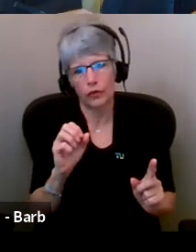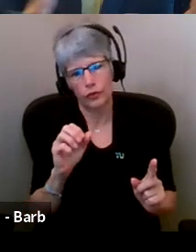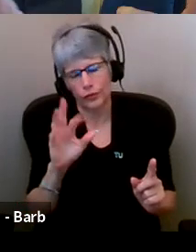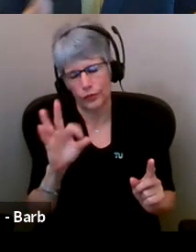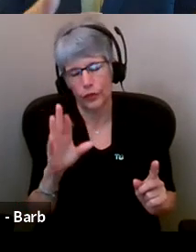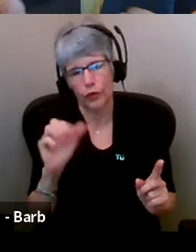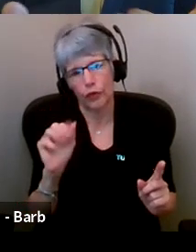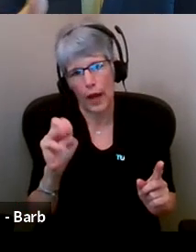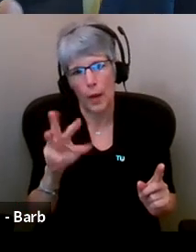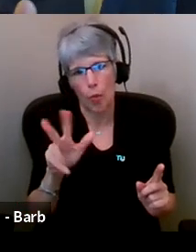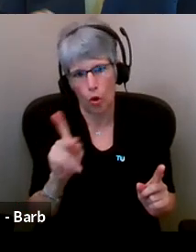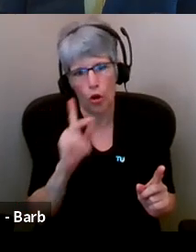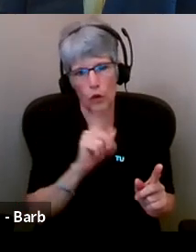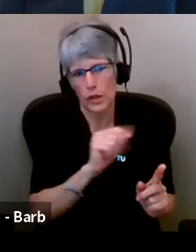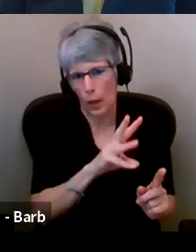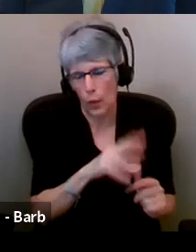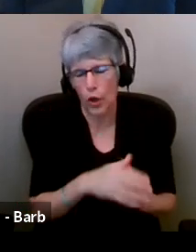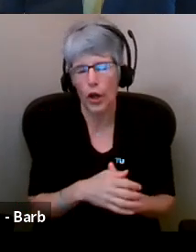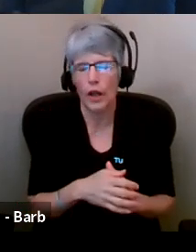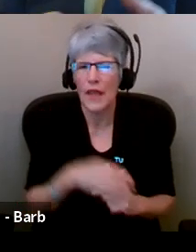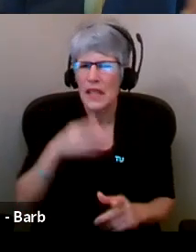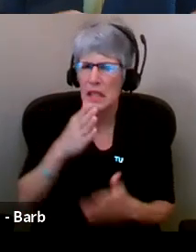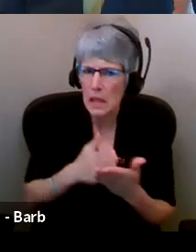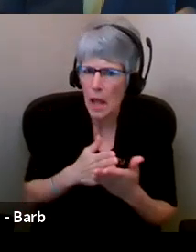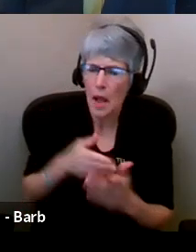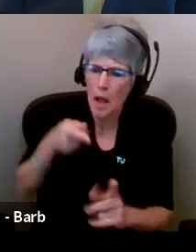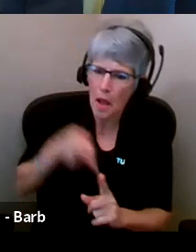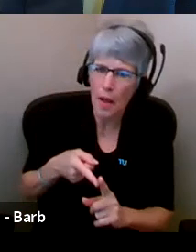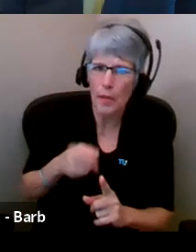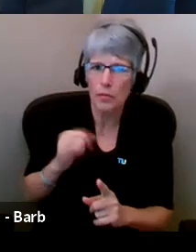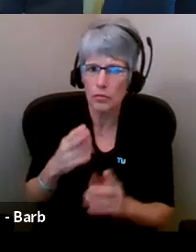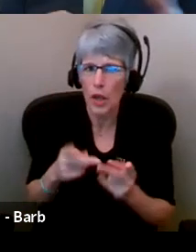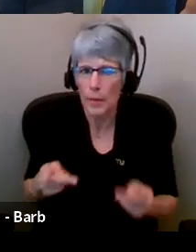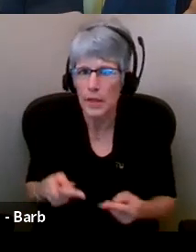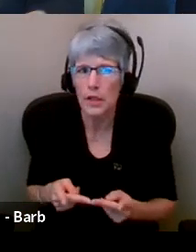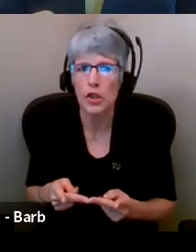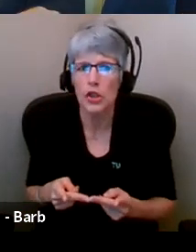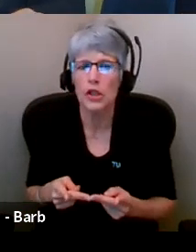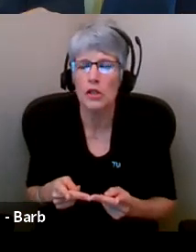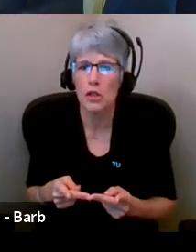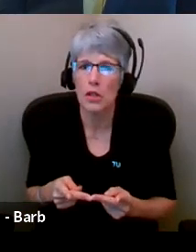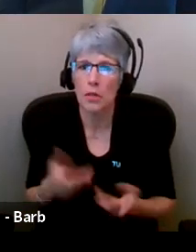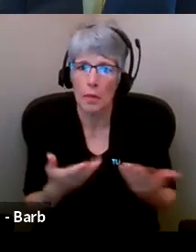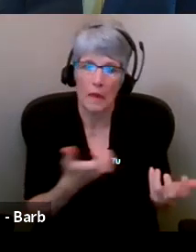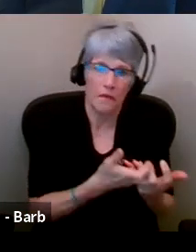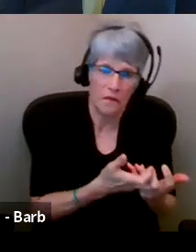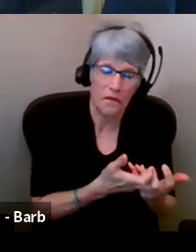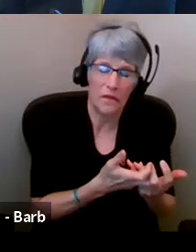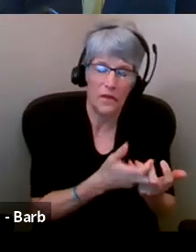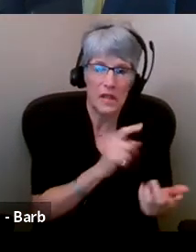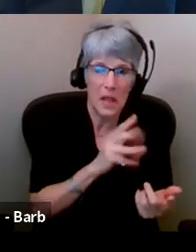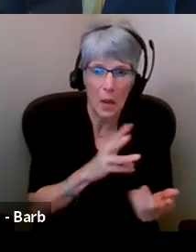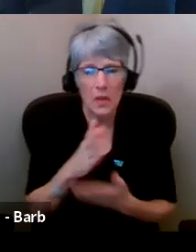whereby certain positions are obviously maybe potentially much more amenable, certain positions are not.